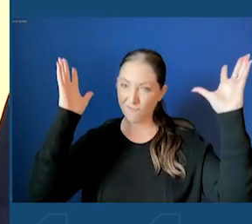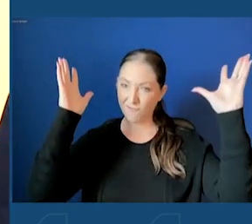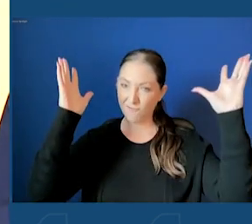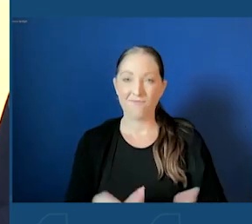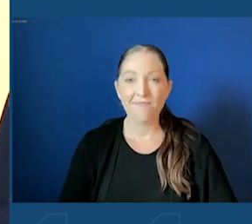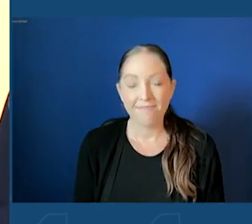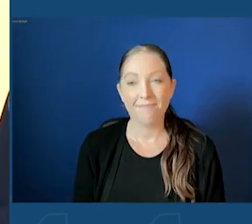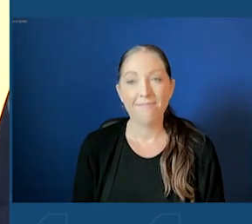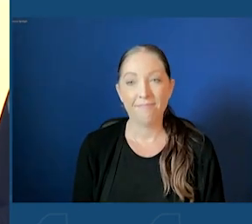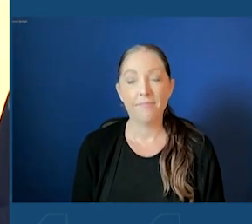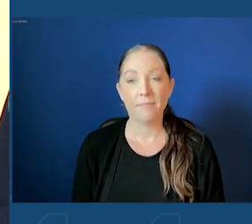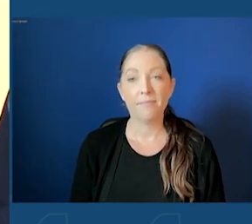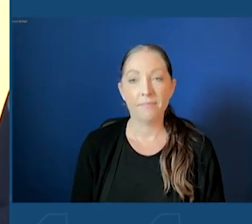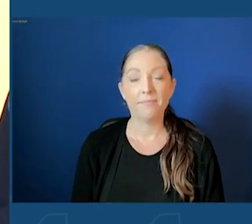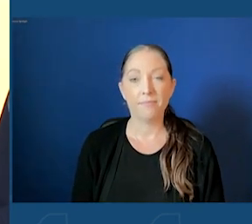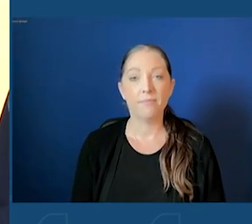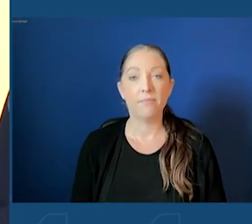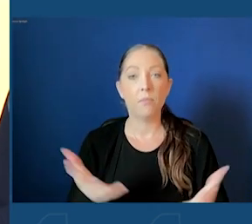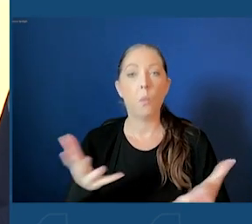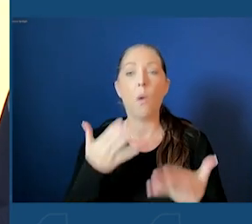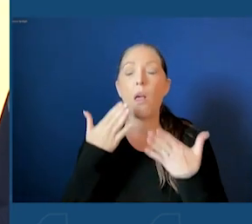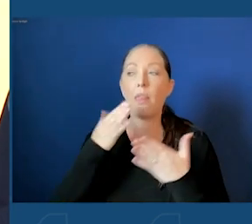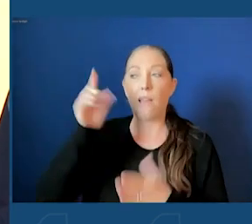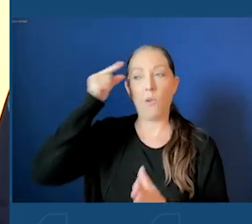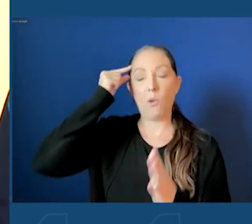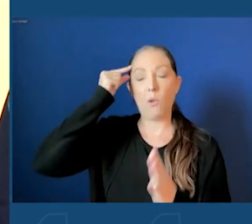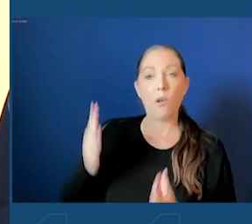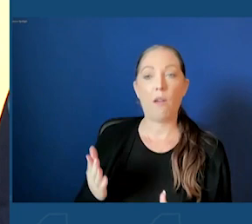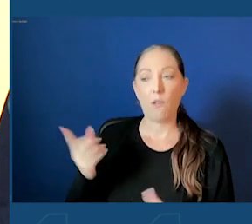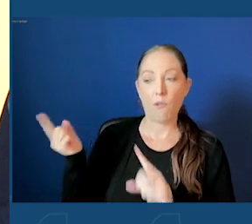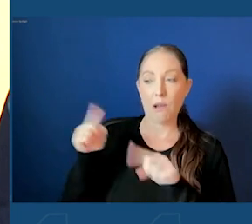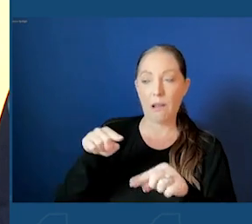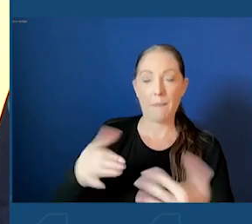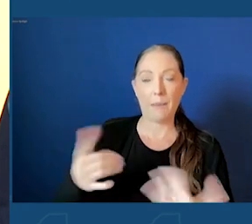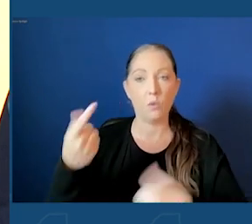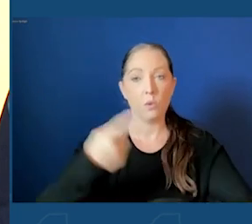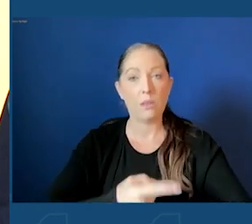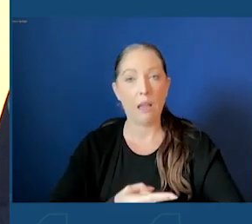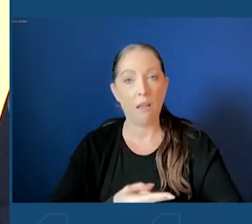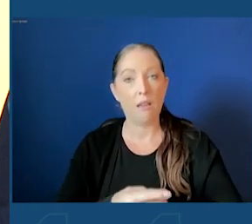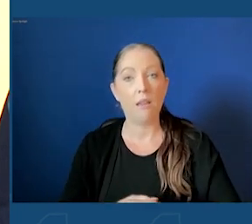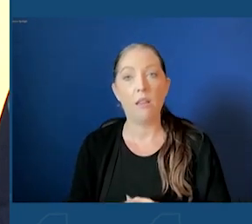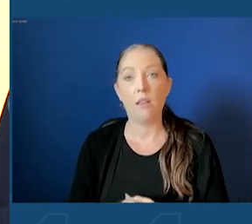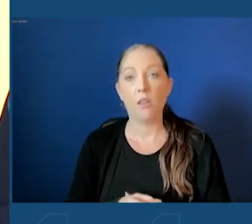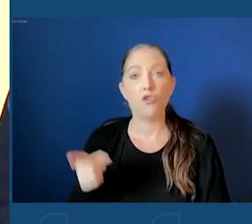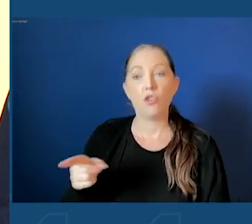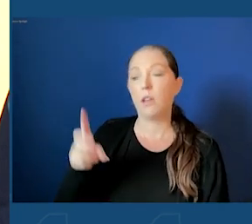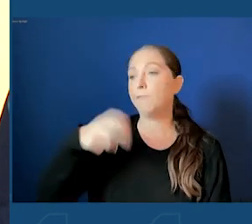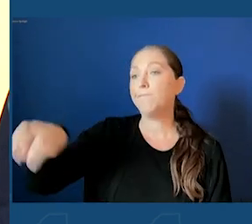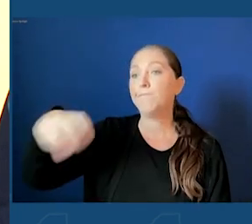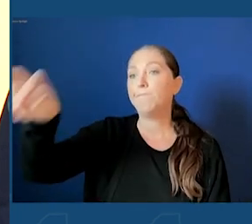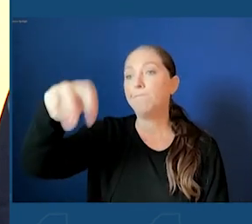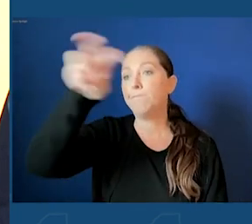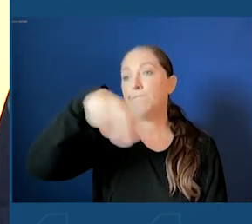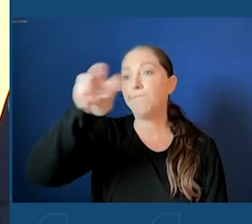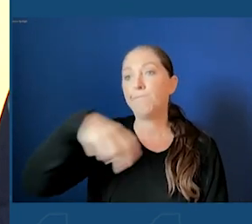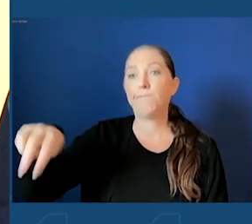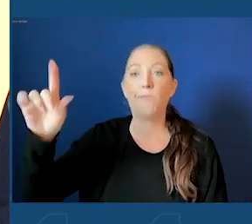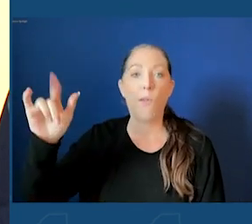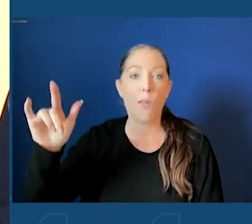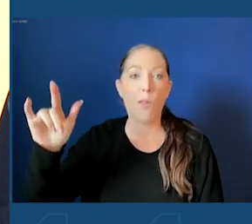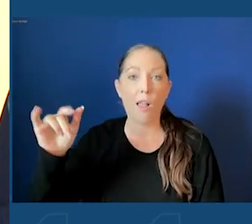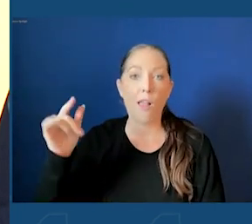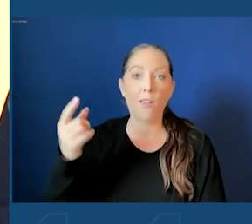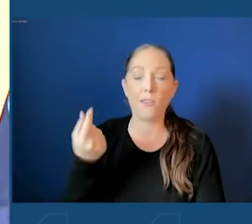I want to thank Governor Hochul for being here today, and she's been all over Eastern Long Island the last couple